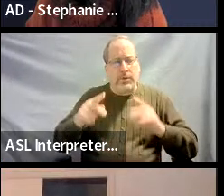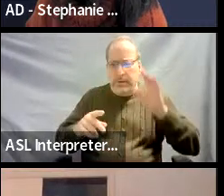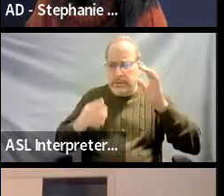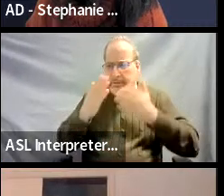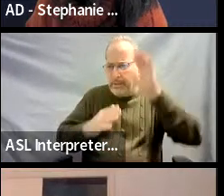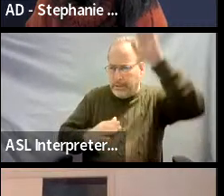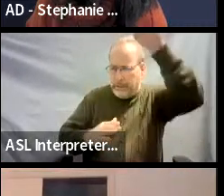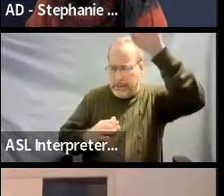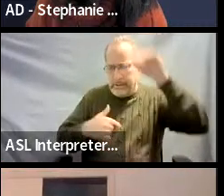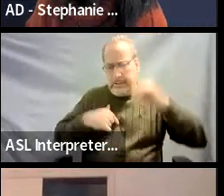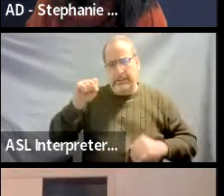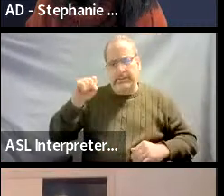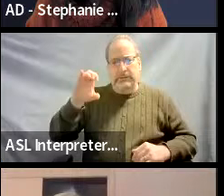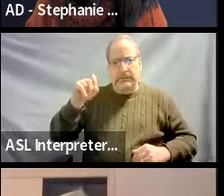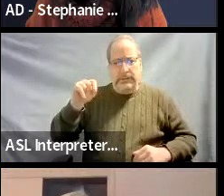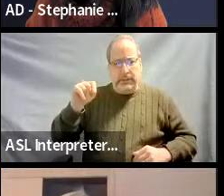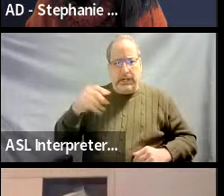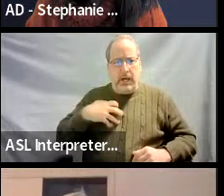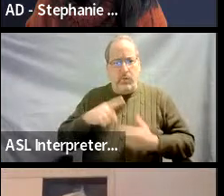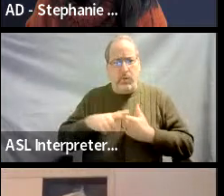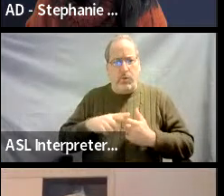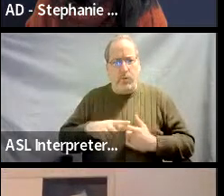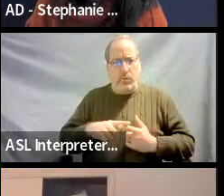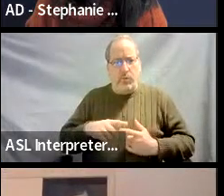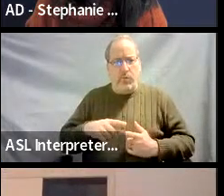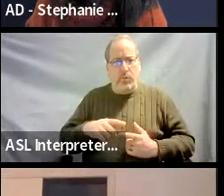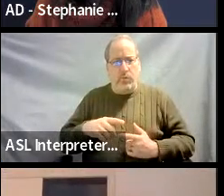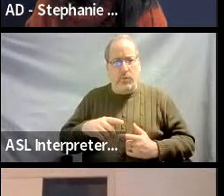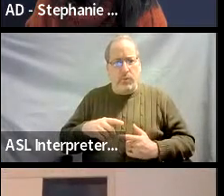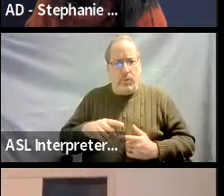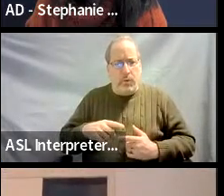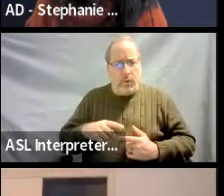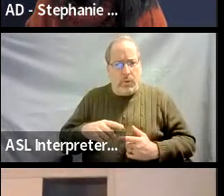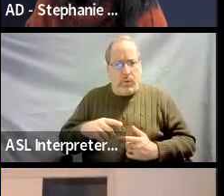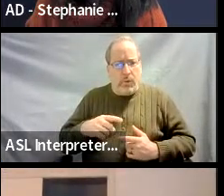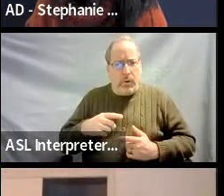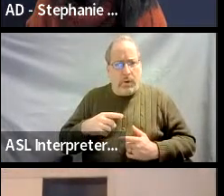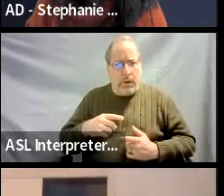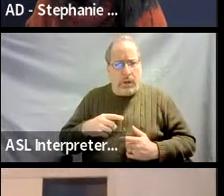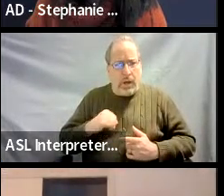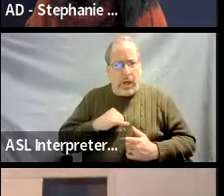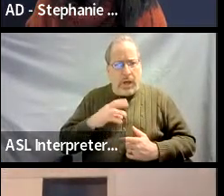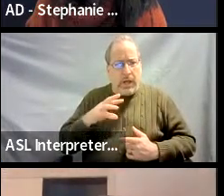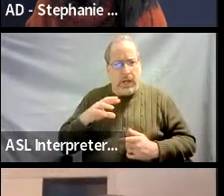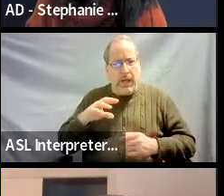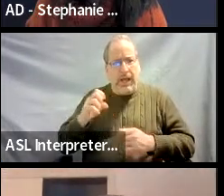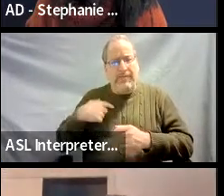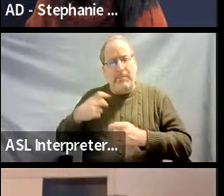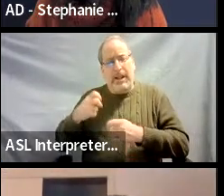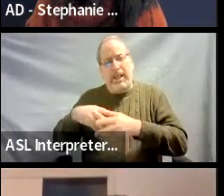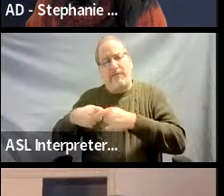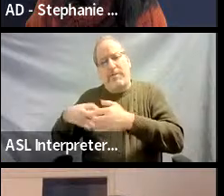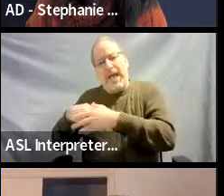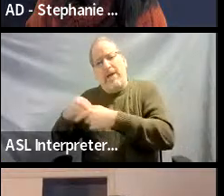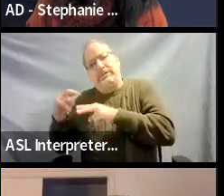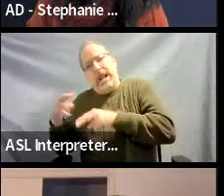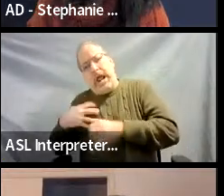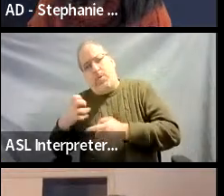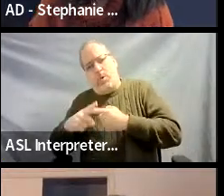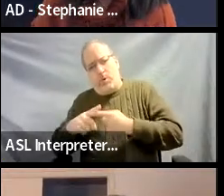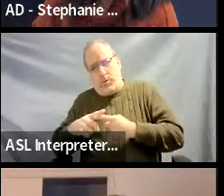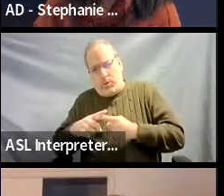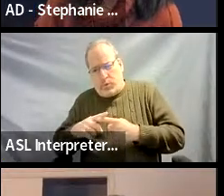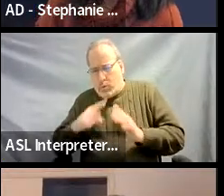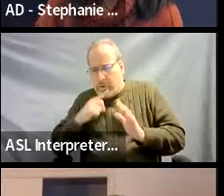this is Scott again. I only kind of was involved in this project on the peripheral. I really want to underscore